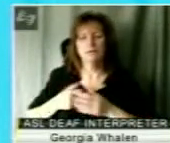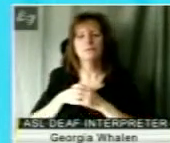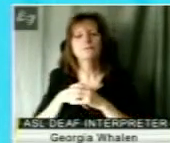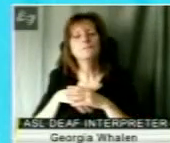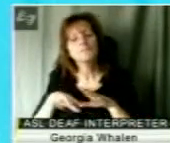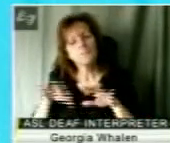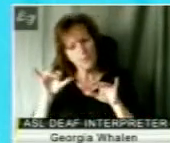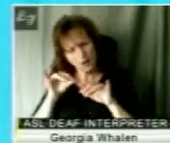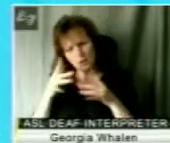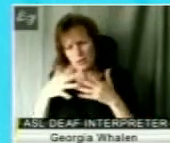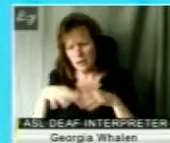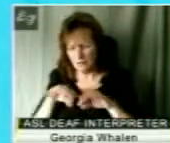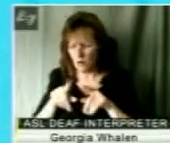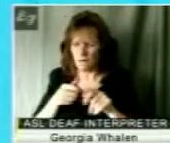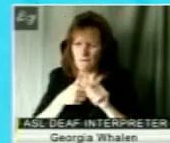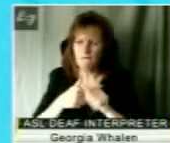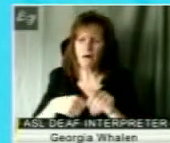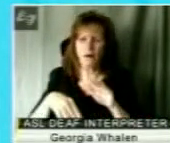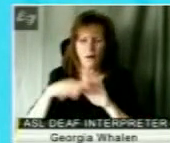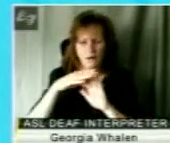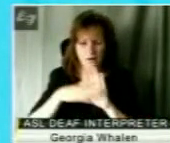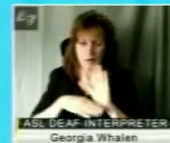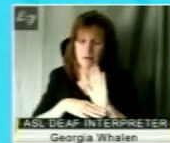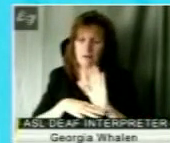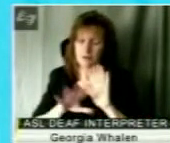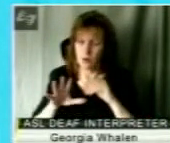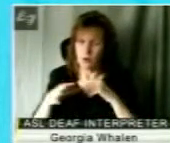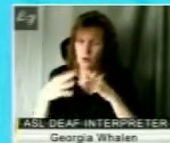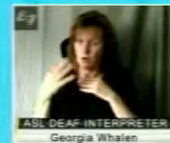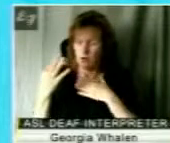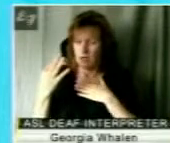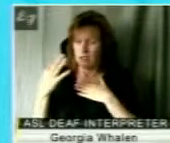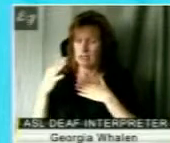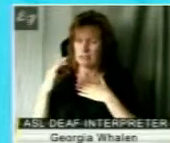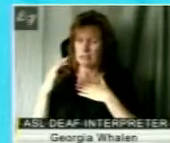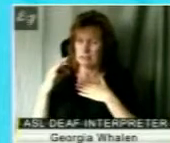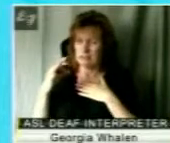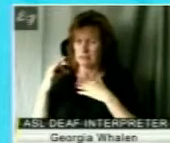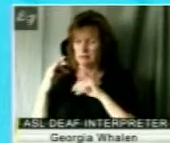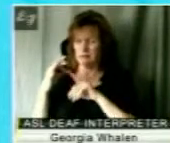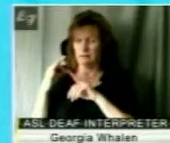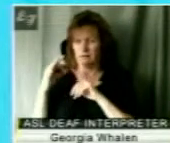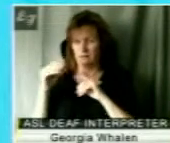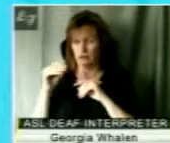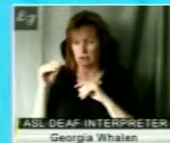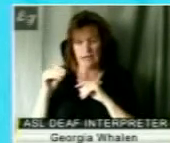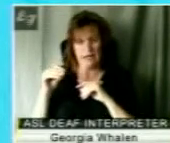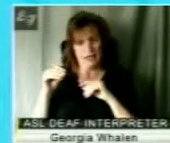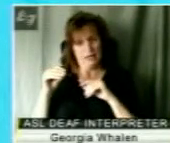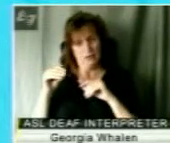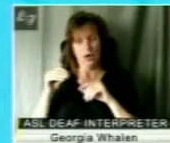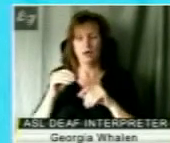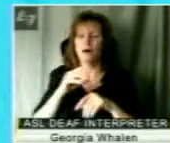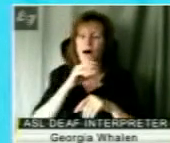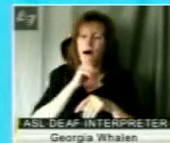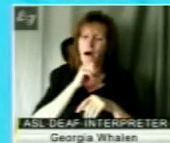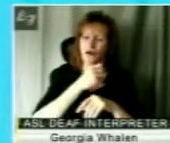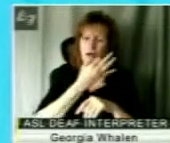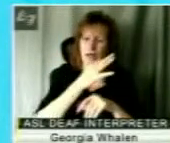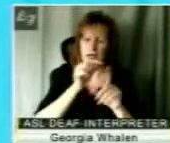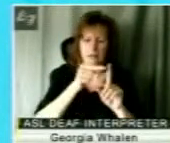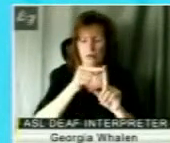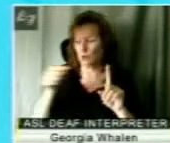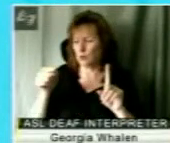So overall, we have about 19% of our cases are in that 20 to 29 year old age group. But